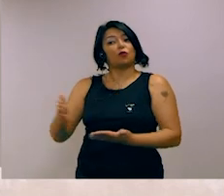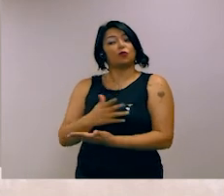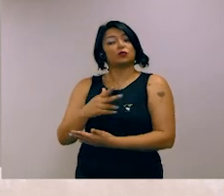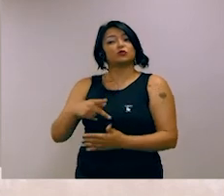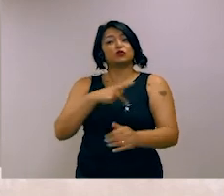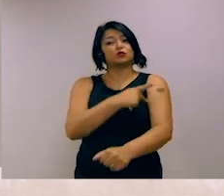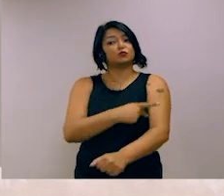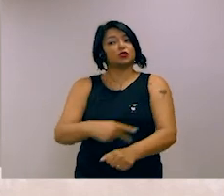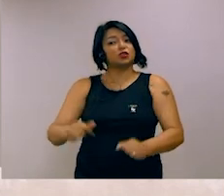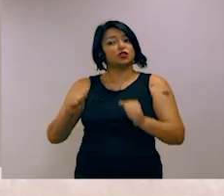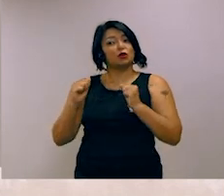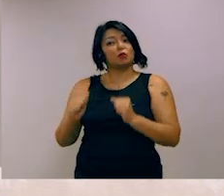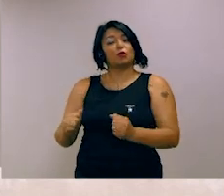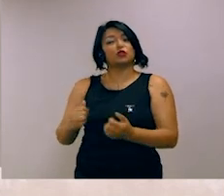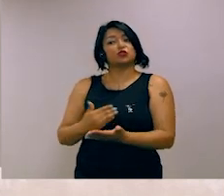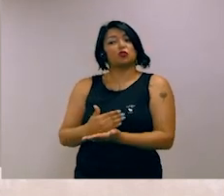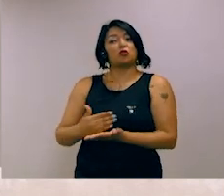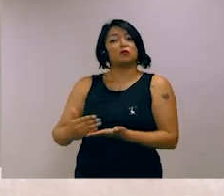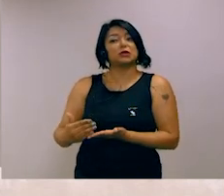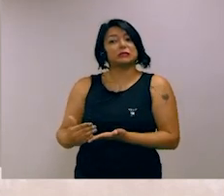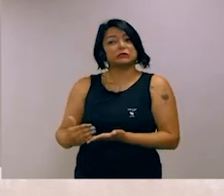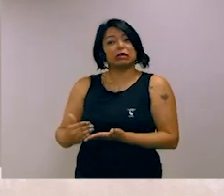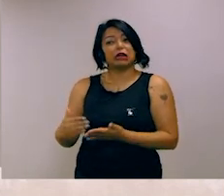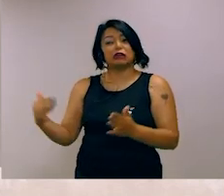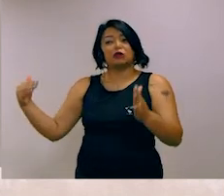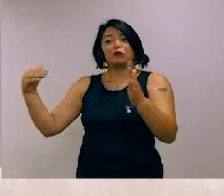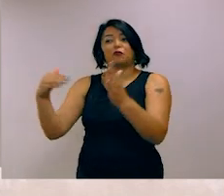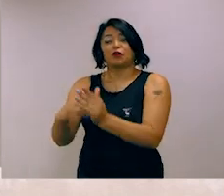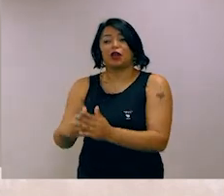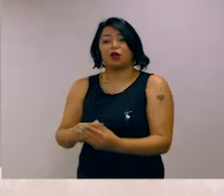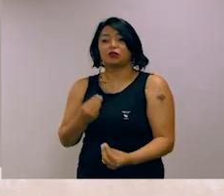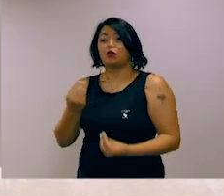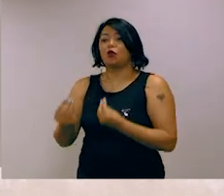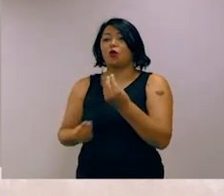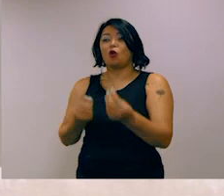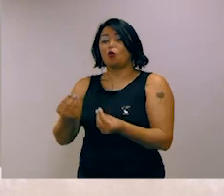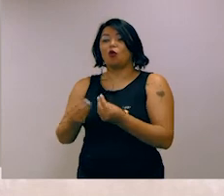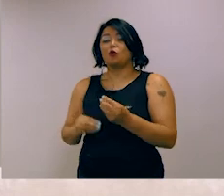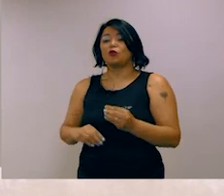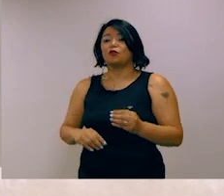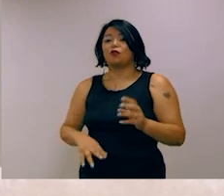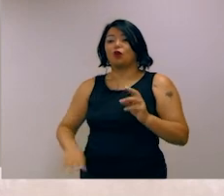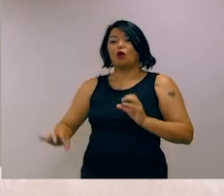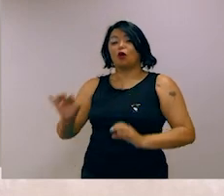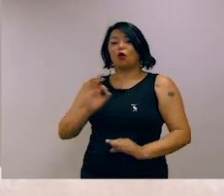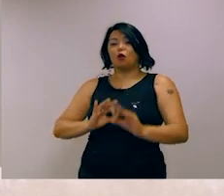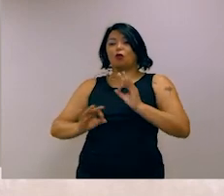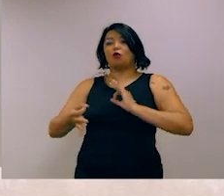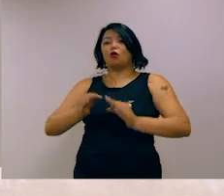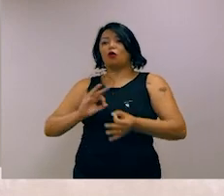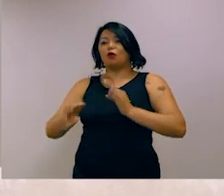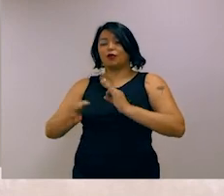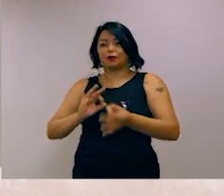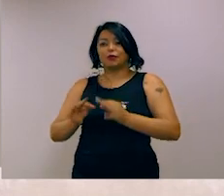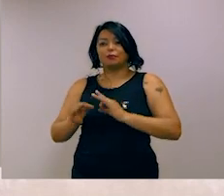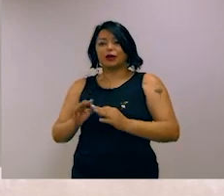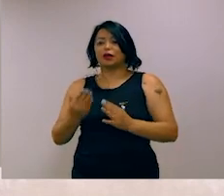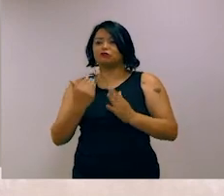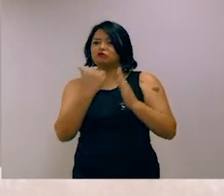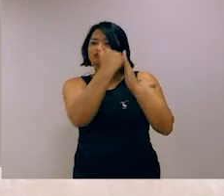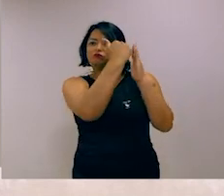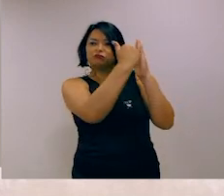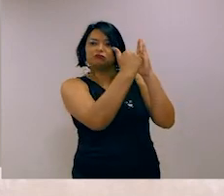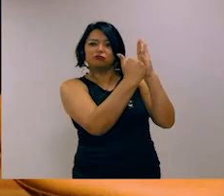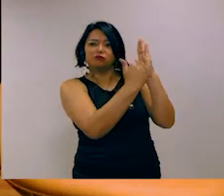that has been studied before and all we need is to test it and maybe modify it a little bit. But importantly, you can never assume